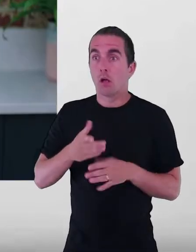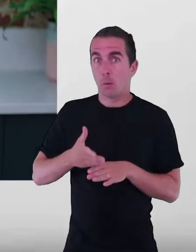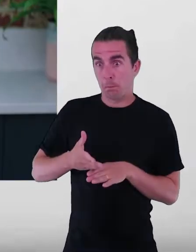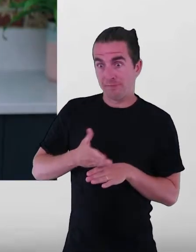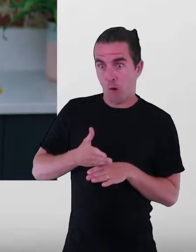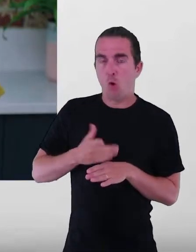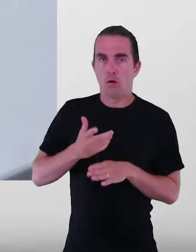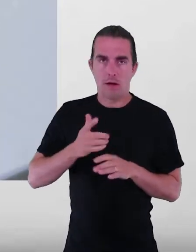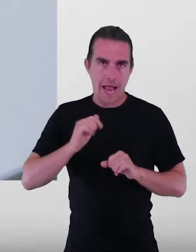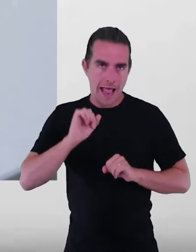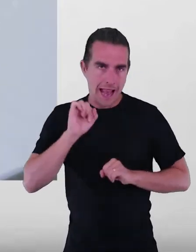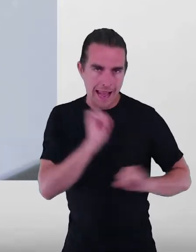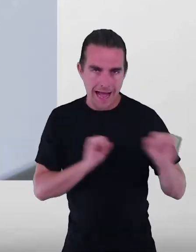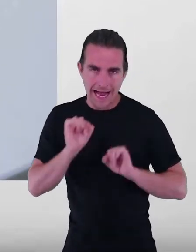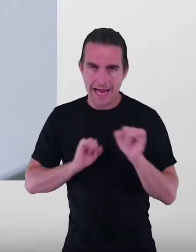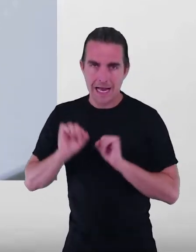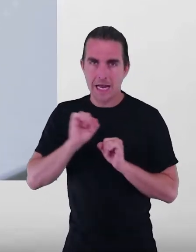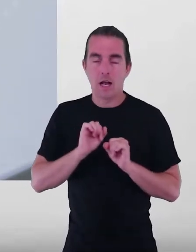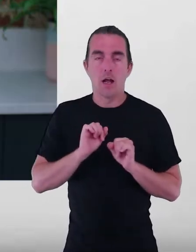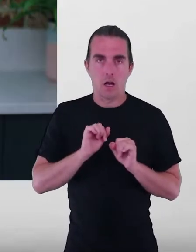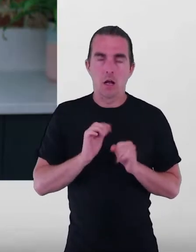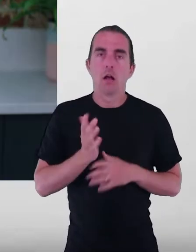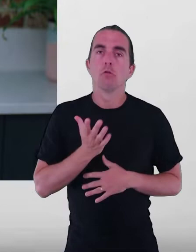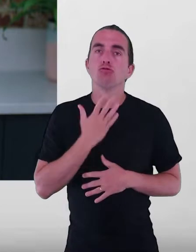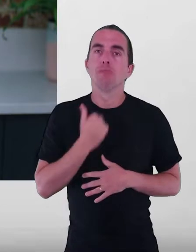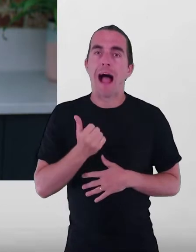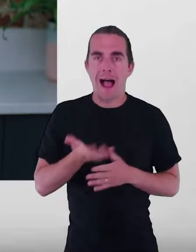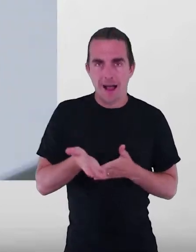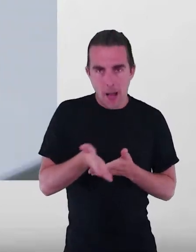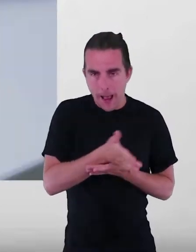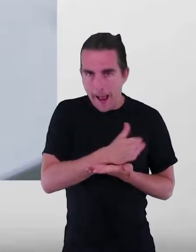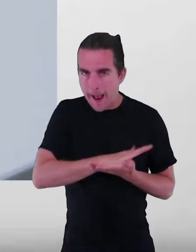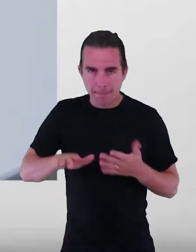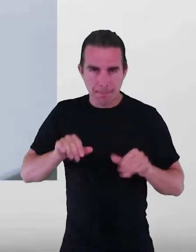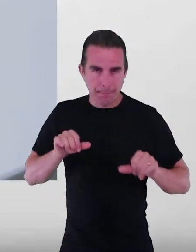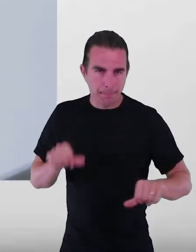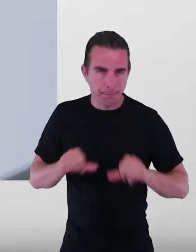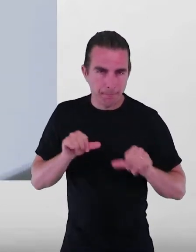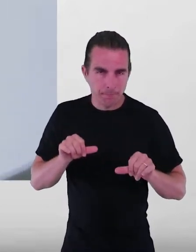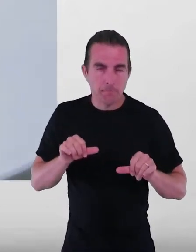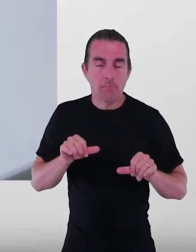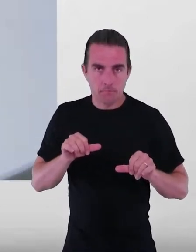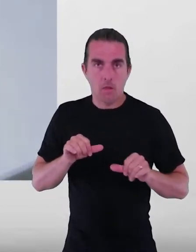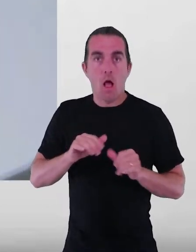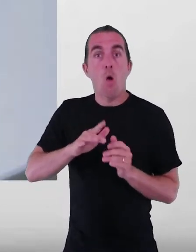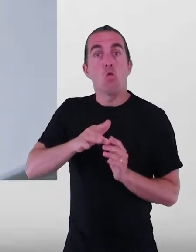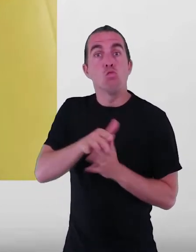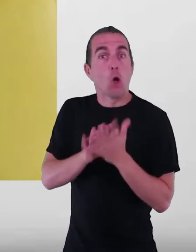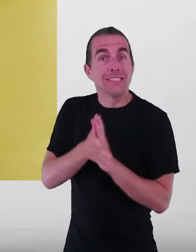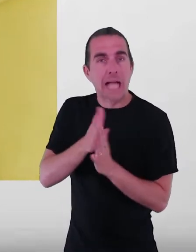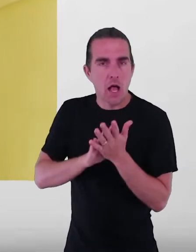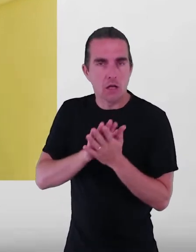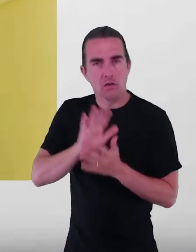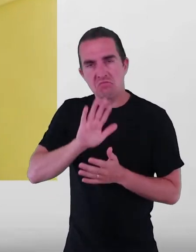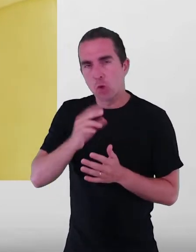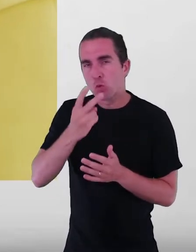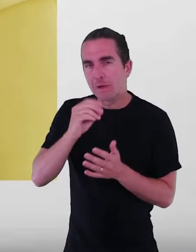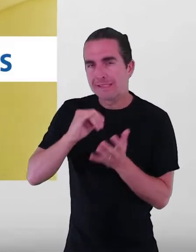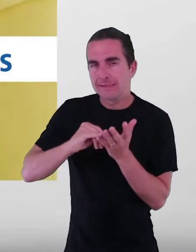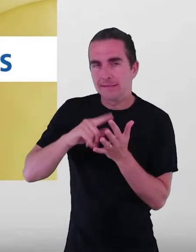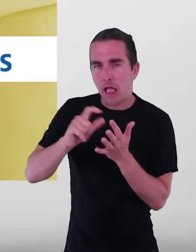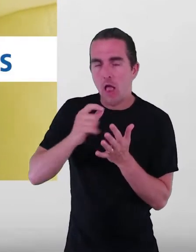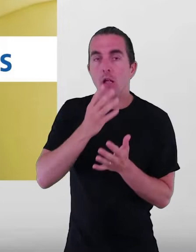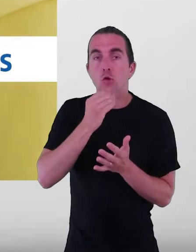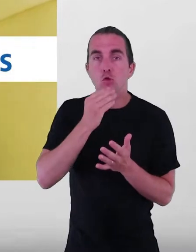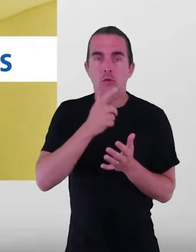Immediately before performing the test clear, clean and dry a flat surface to put the home test kit on. Wash your hands thoroughly